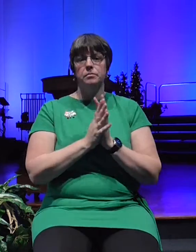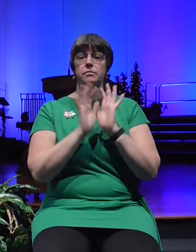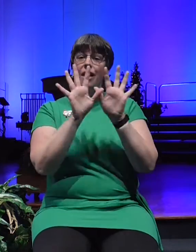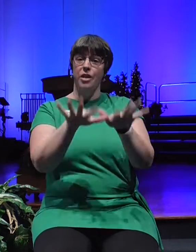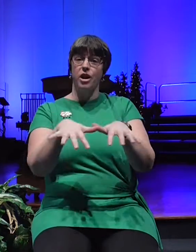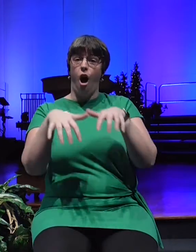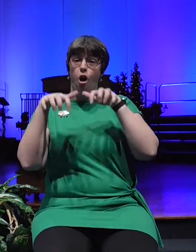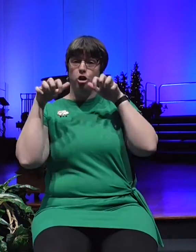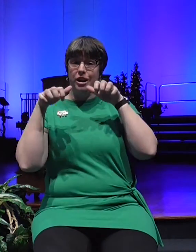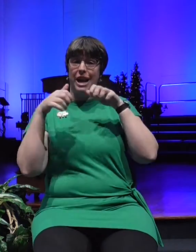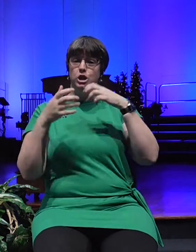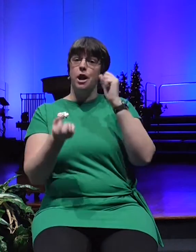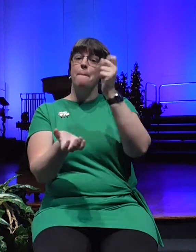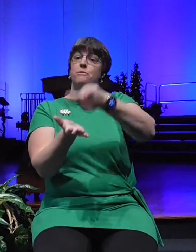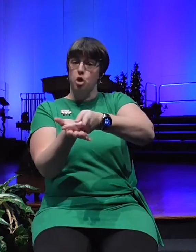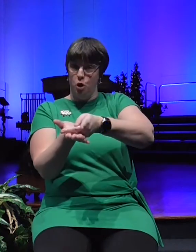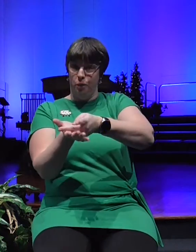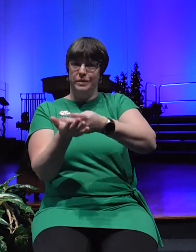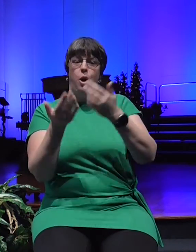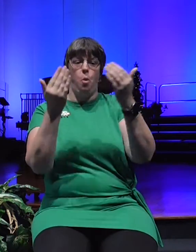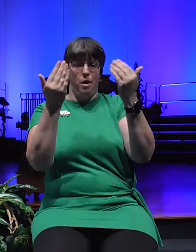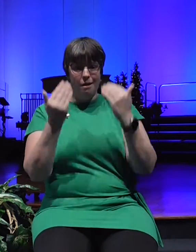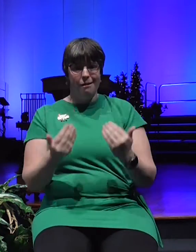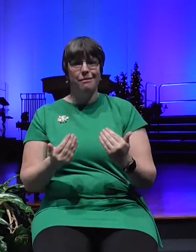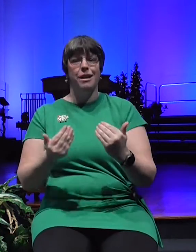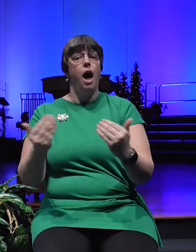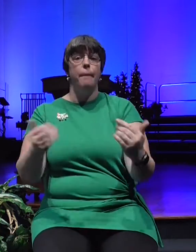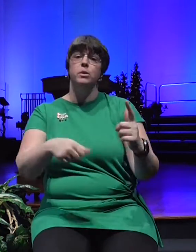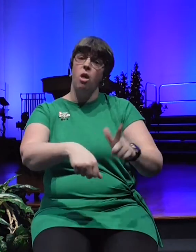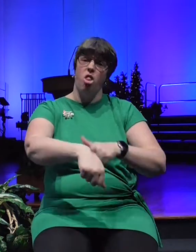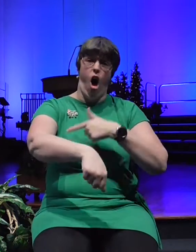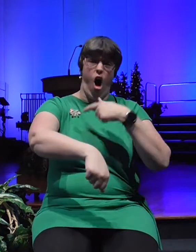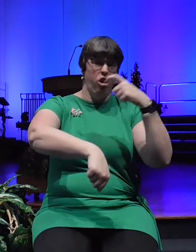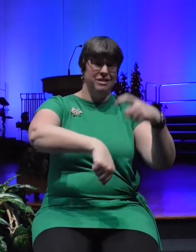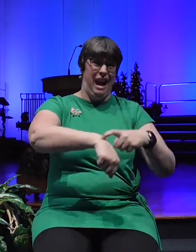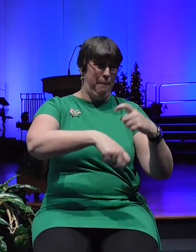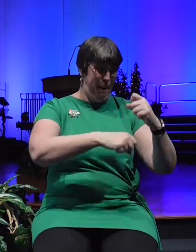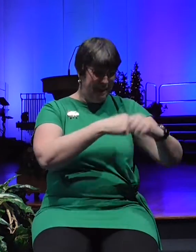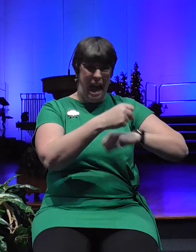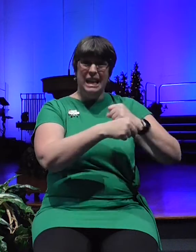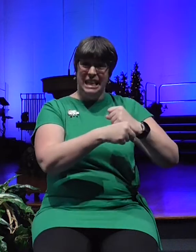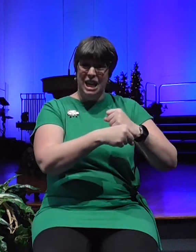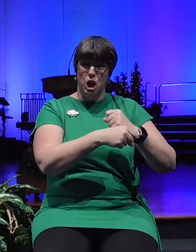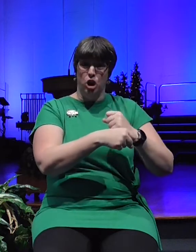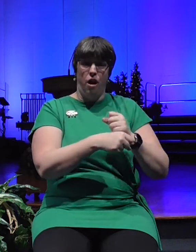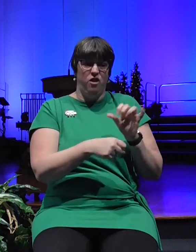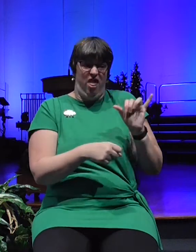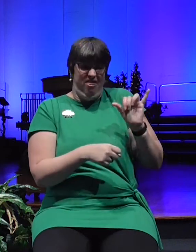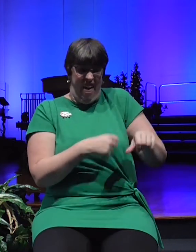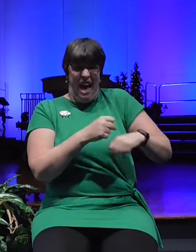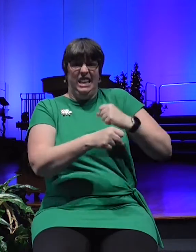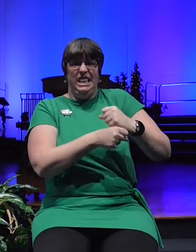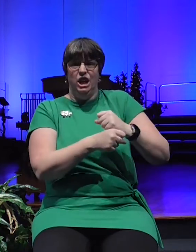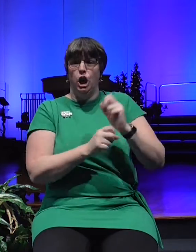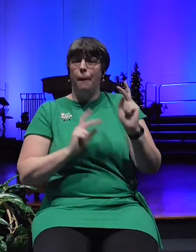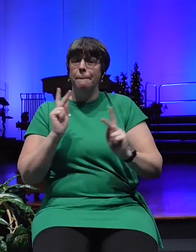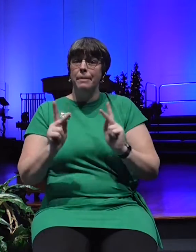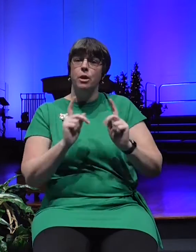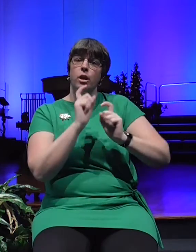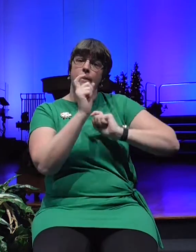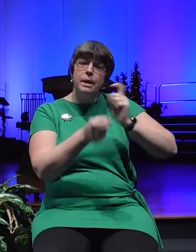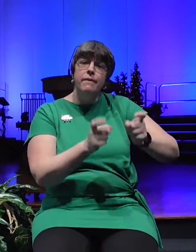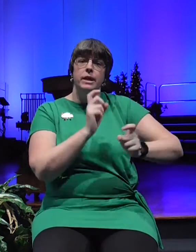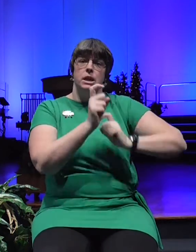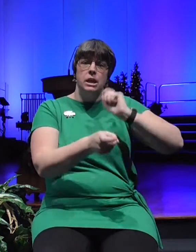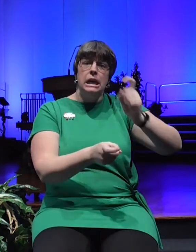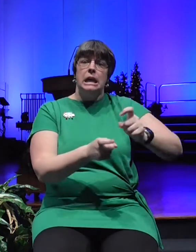congregation approved it. We moved forward, and it took us a long time, almost a year. Throughout that year, people kept giving and